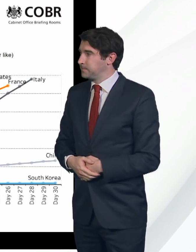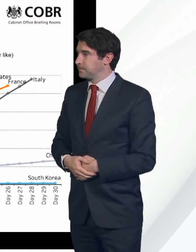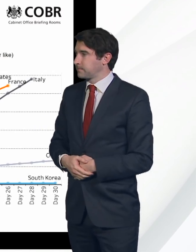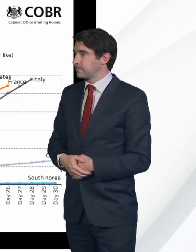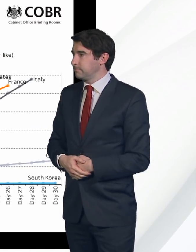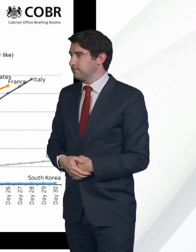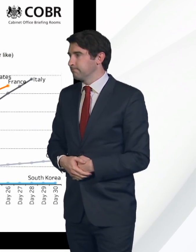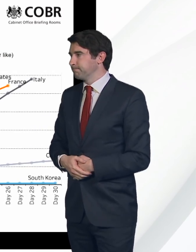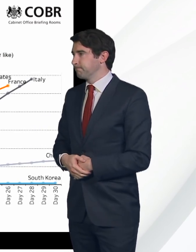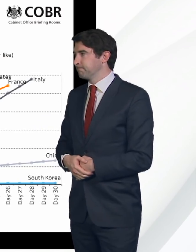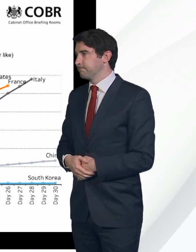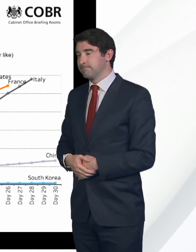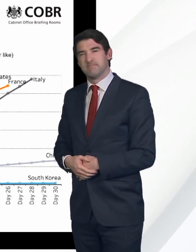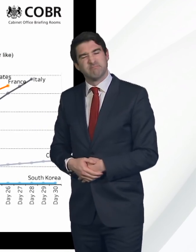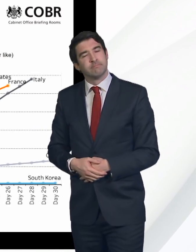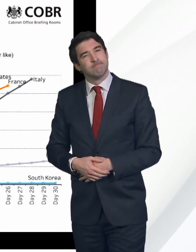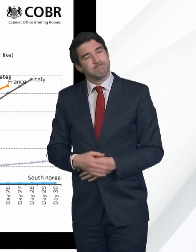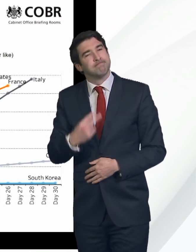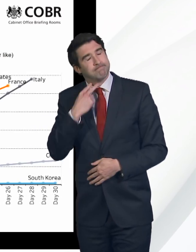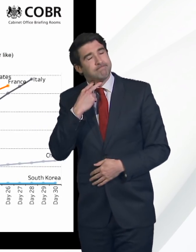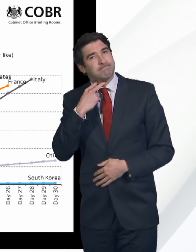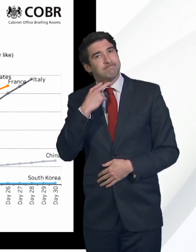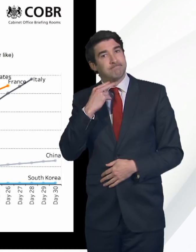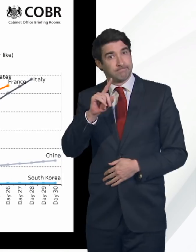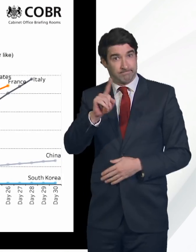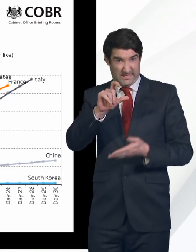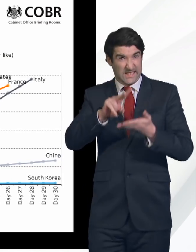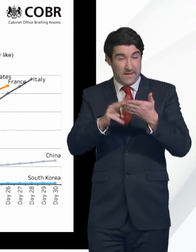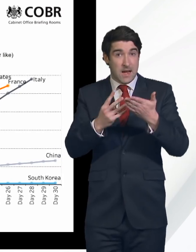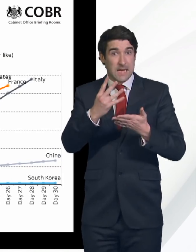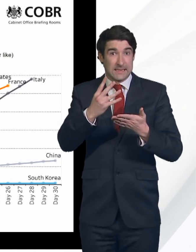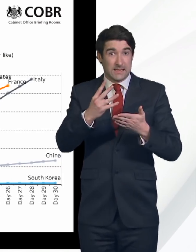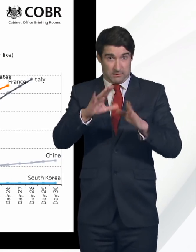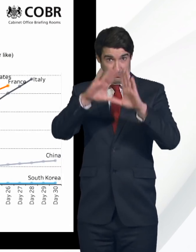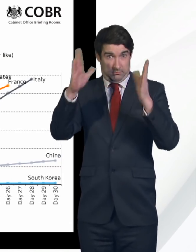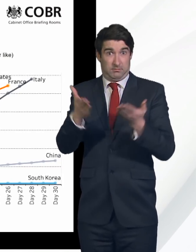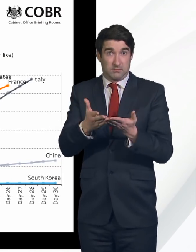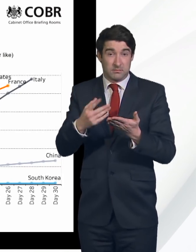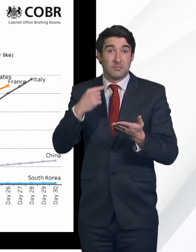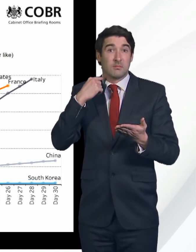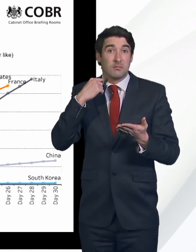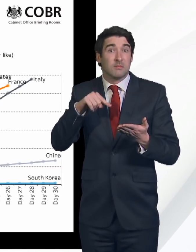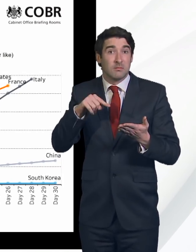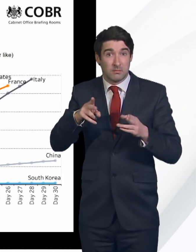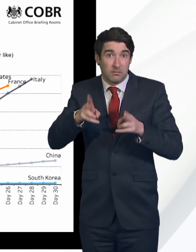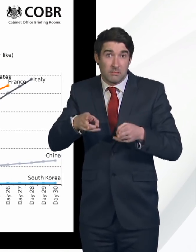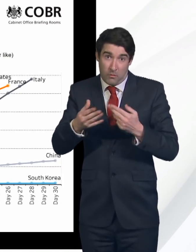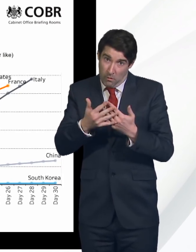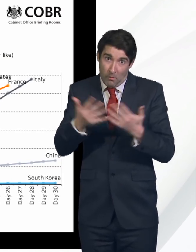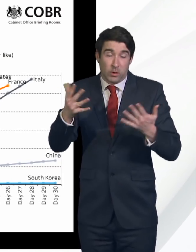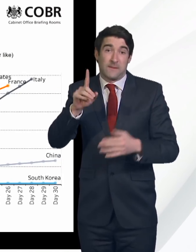are deaths from this disease. And those continue to rise, and you can see here the increase in rise in the UK and in other